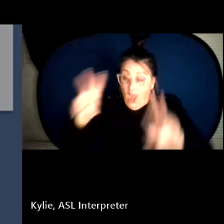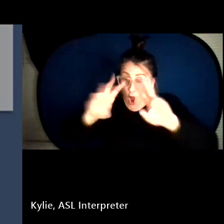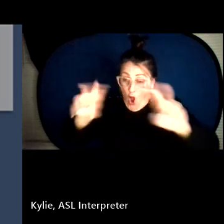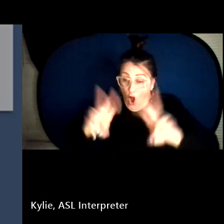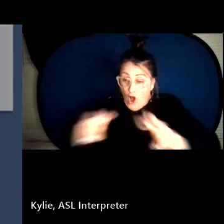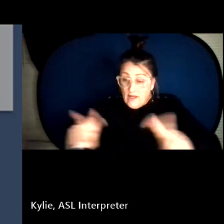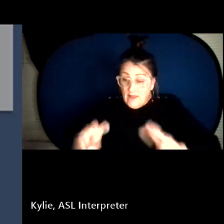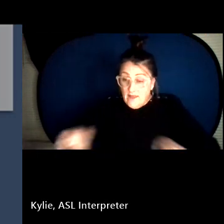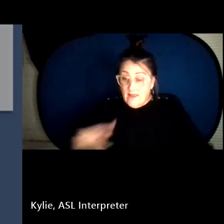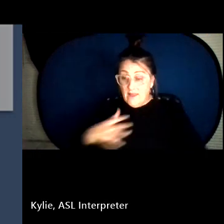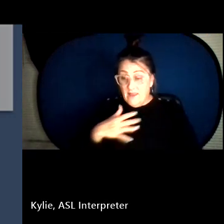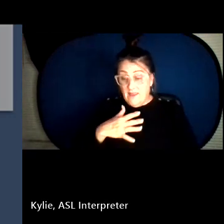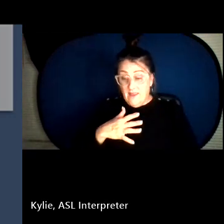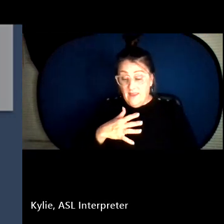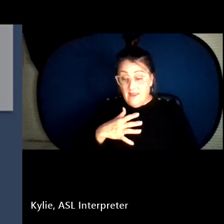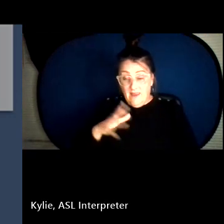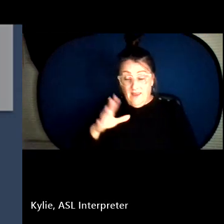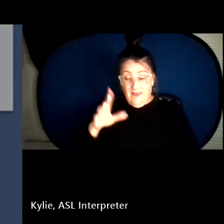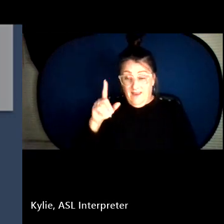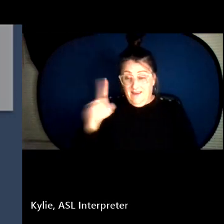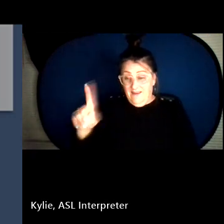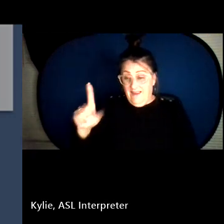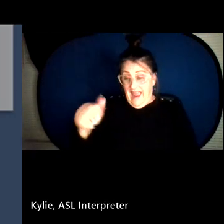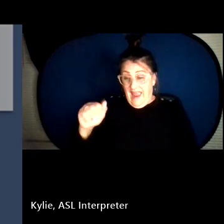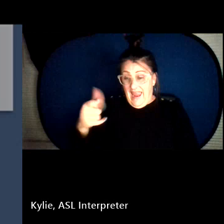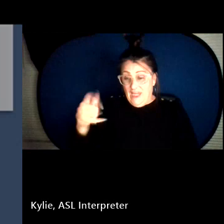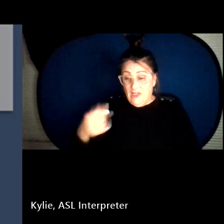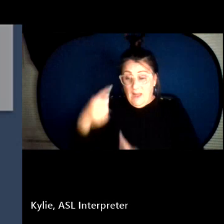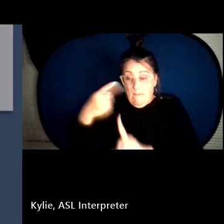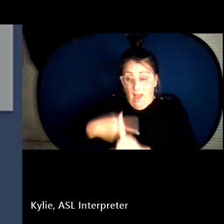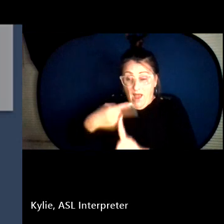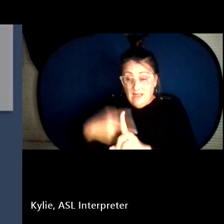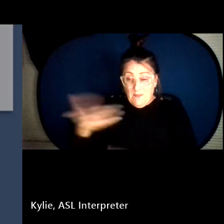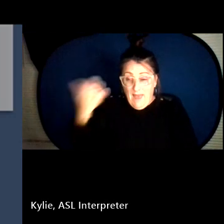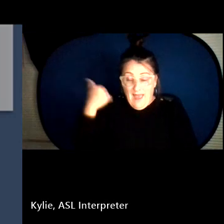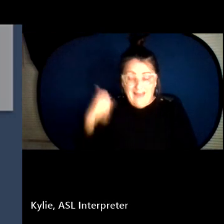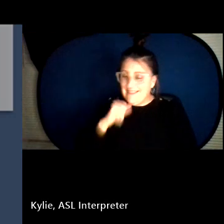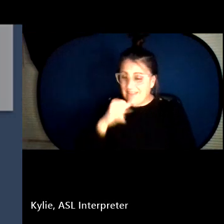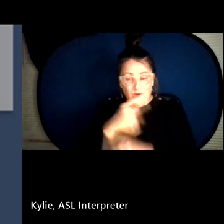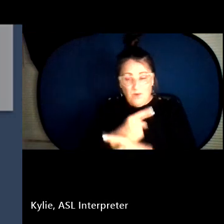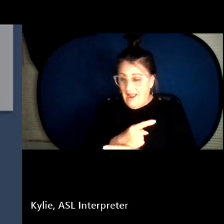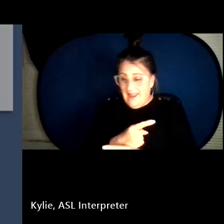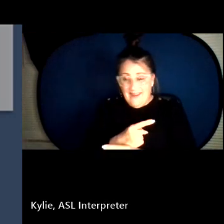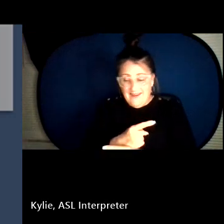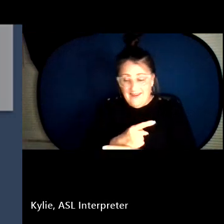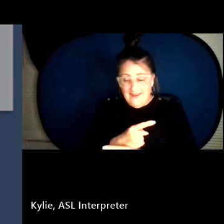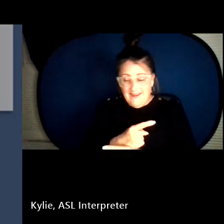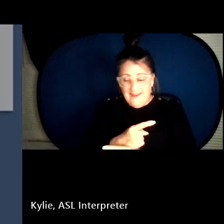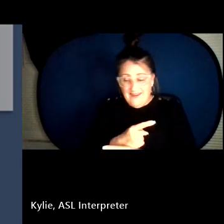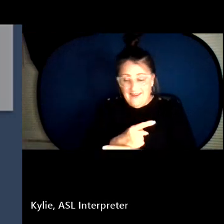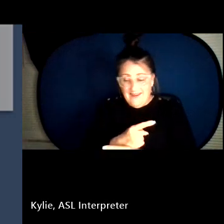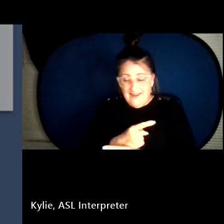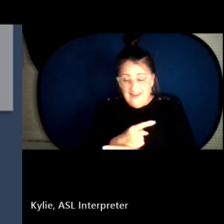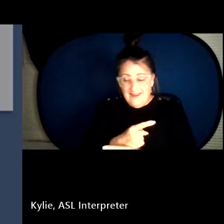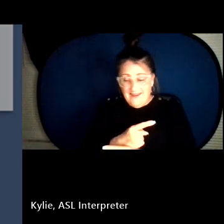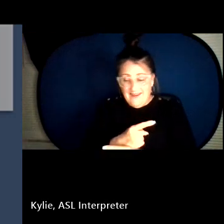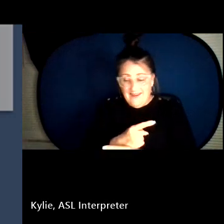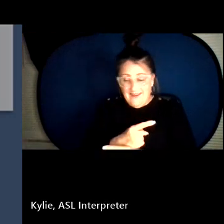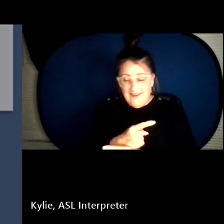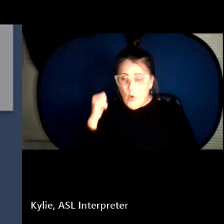by a 710 right-of-way agent a few months back is inaccurate. and they refuse to take current